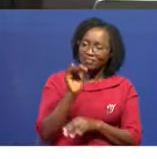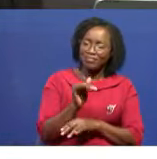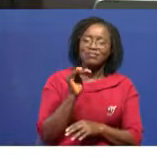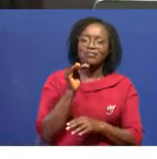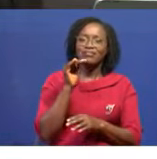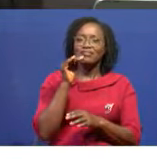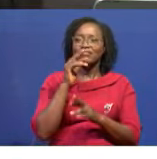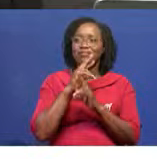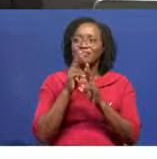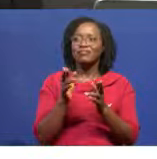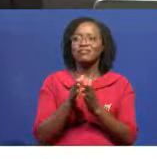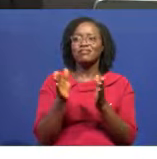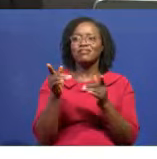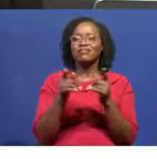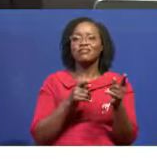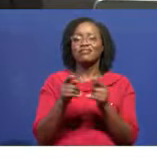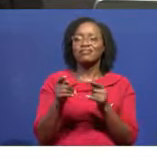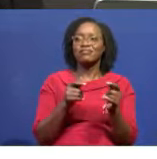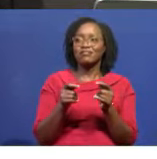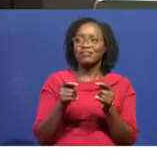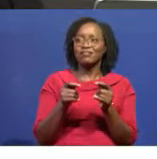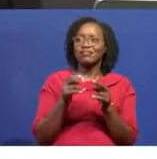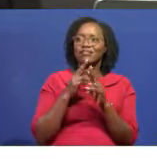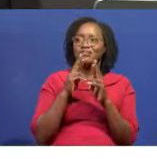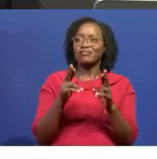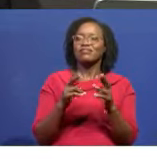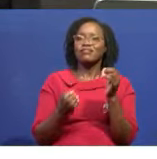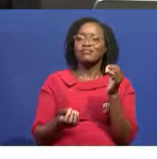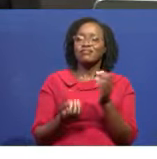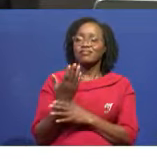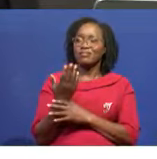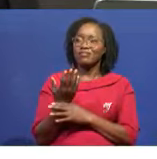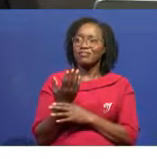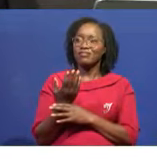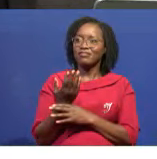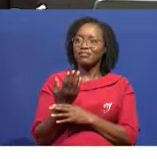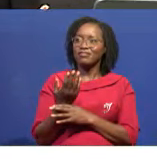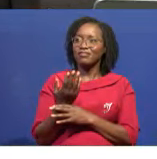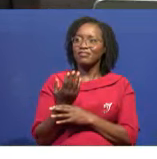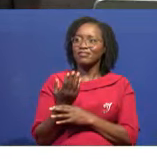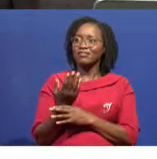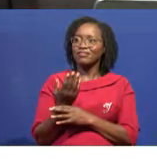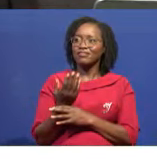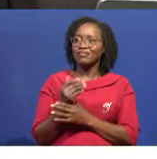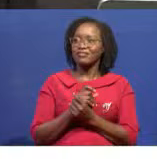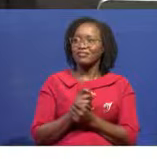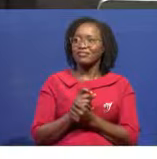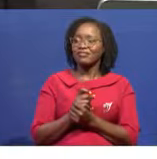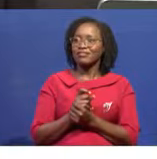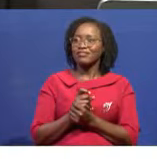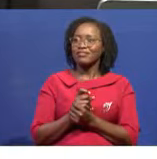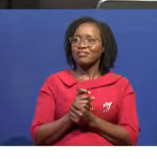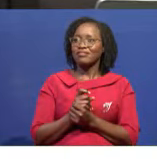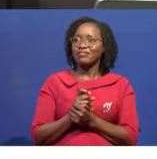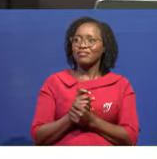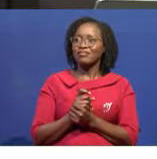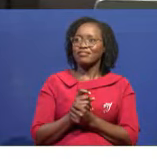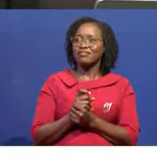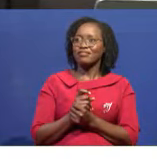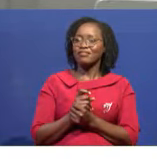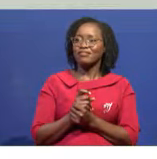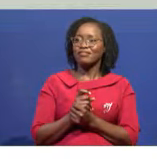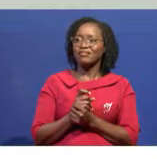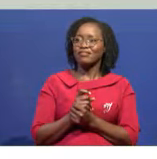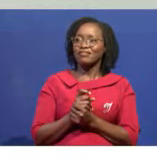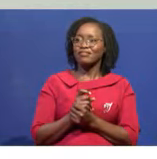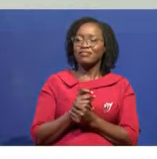comes to the openness in governance matters report that you will be launching. Thank you for having me, Abdi. Okay, and that has been the Ombudsman Office, and of